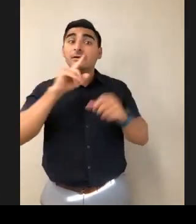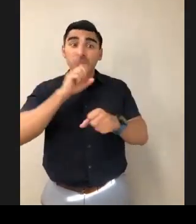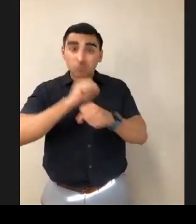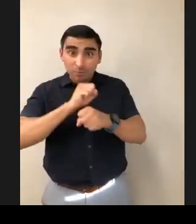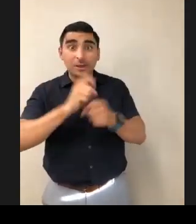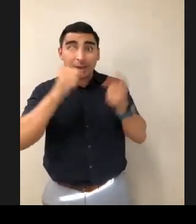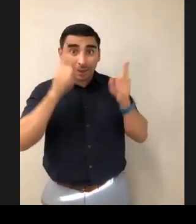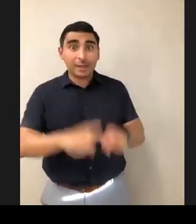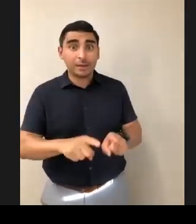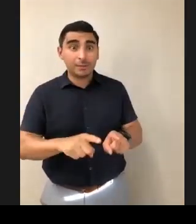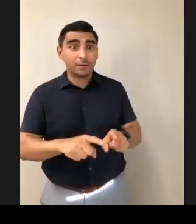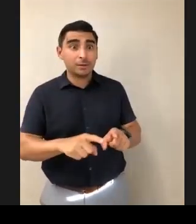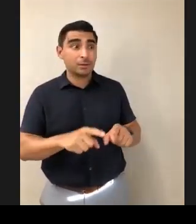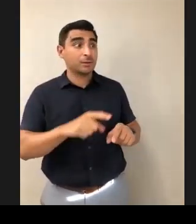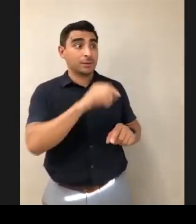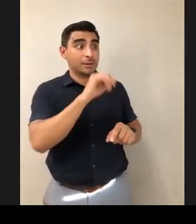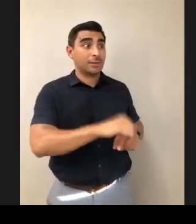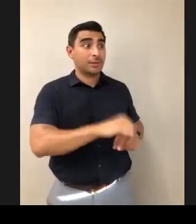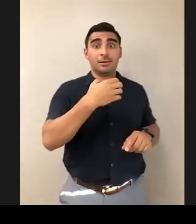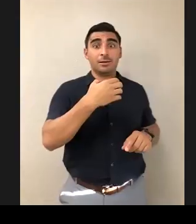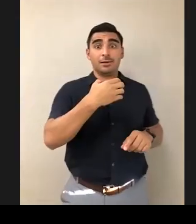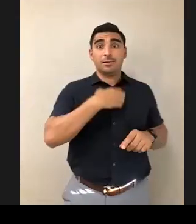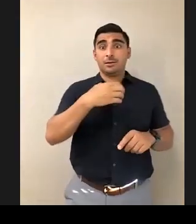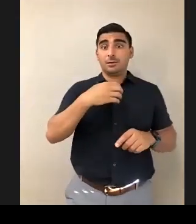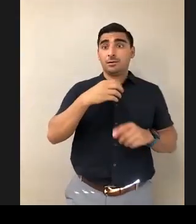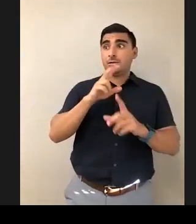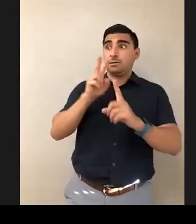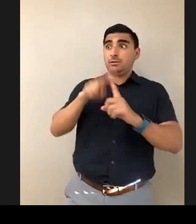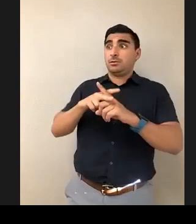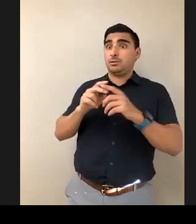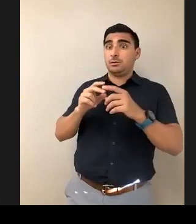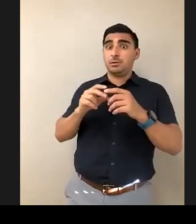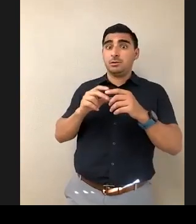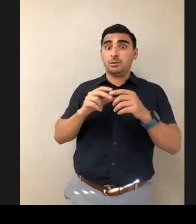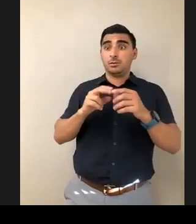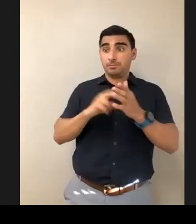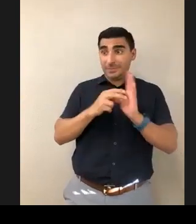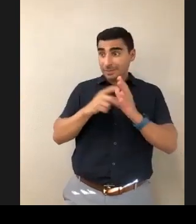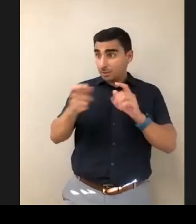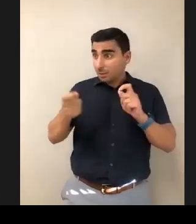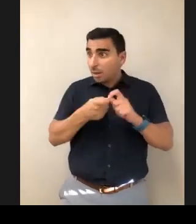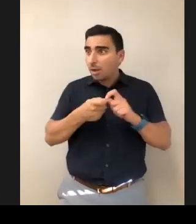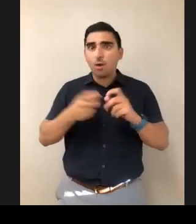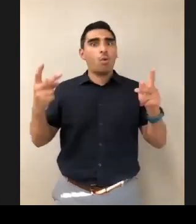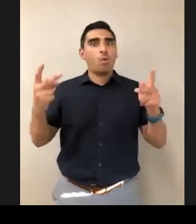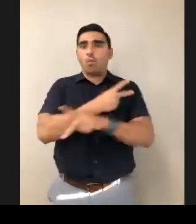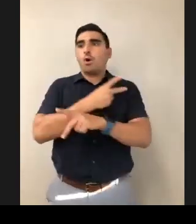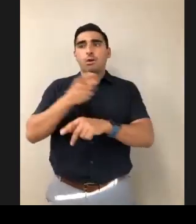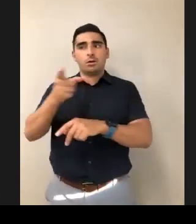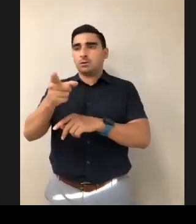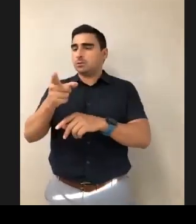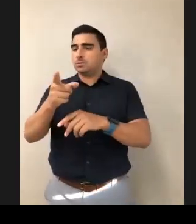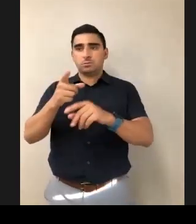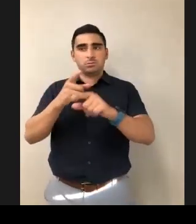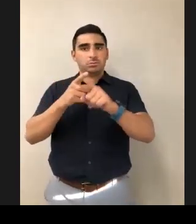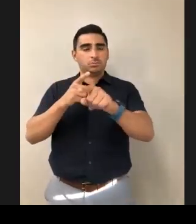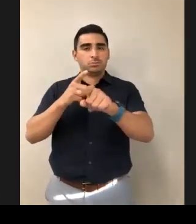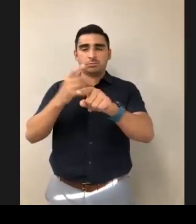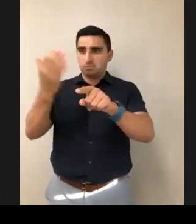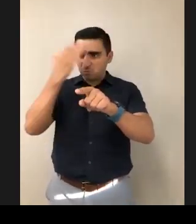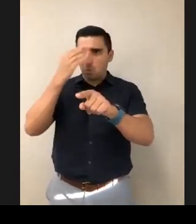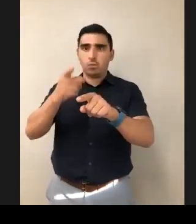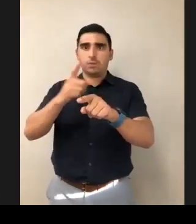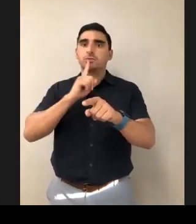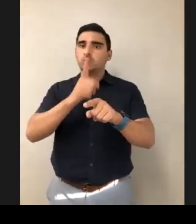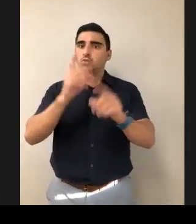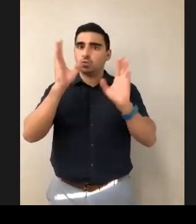in almost all cases worse than the first allegation of misconduct that the officer committed or allegedly committed. So